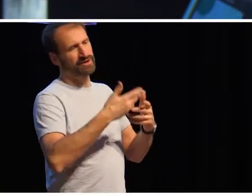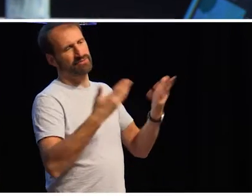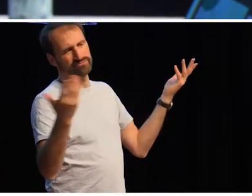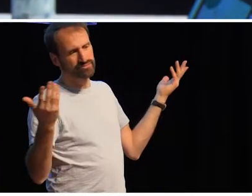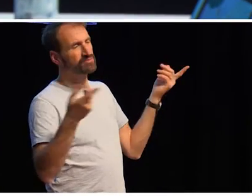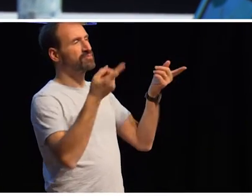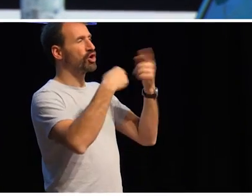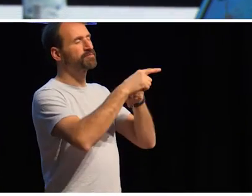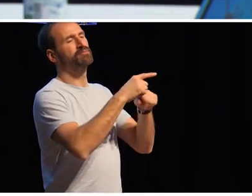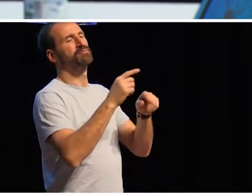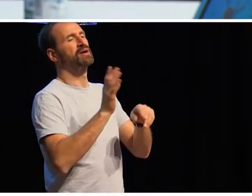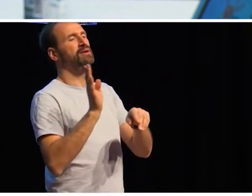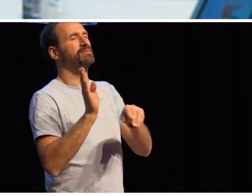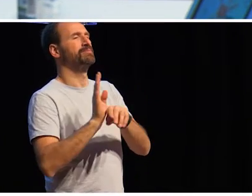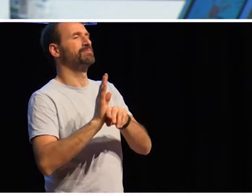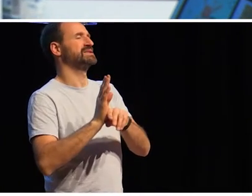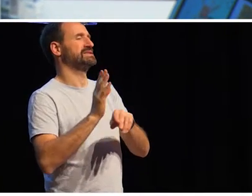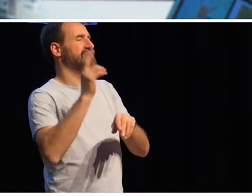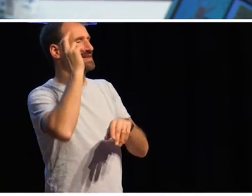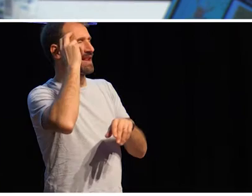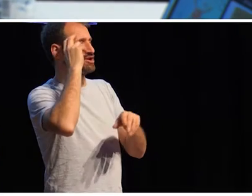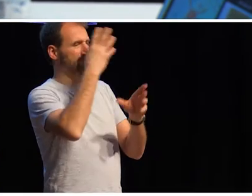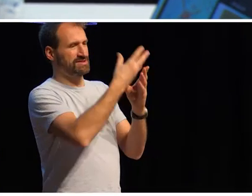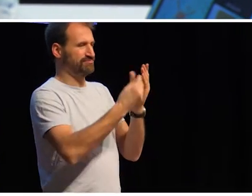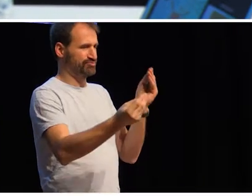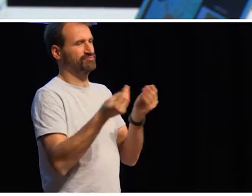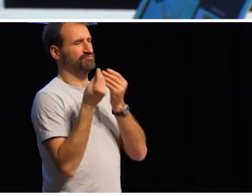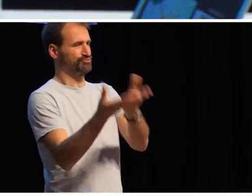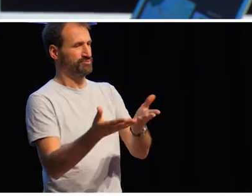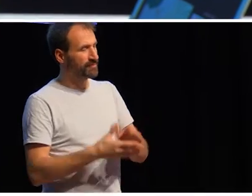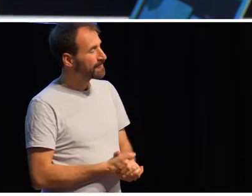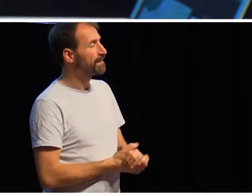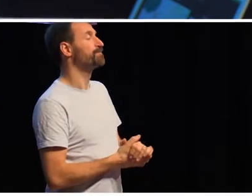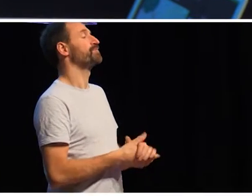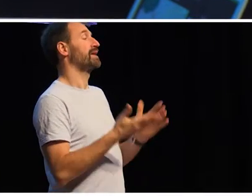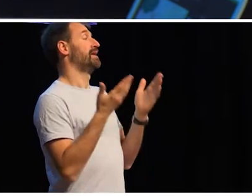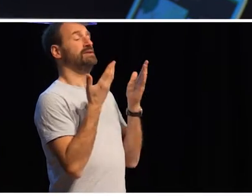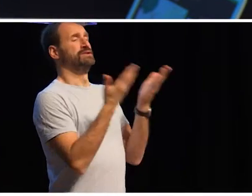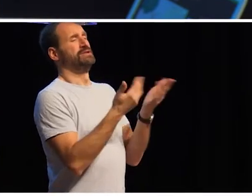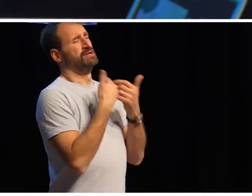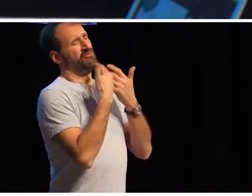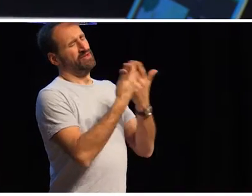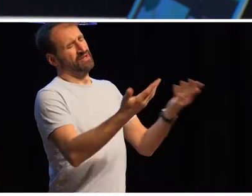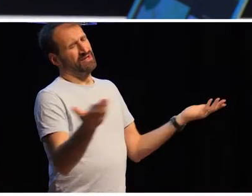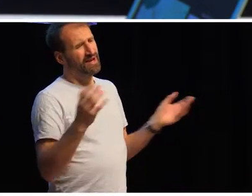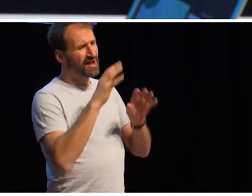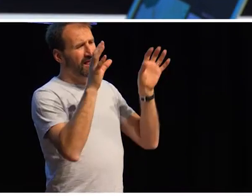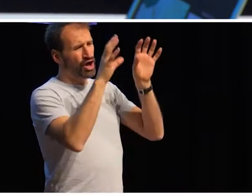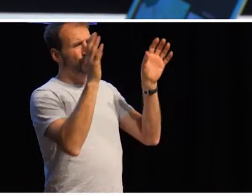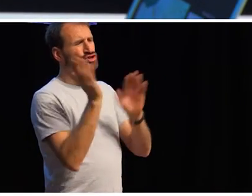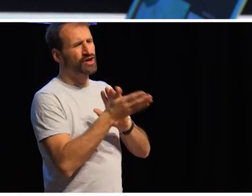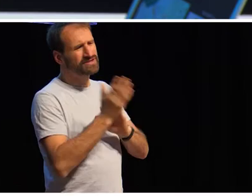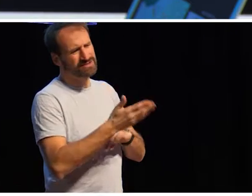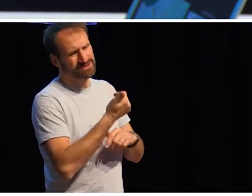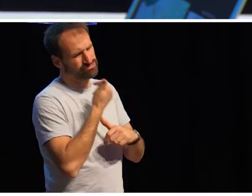business intelligence, basically. There are a huge number of these cloud services available.